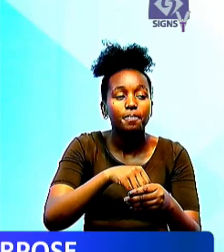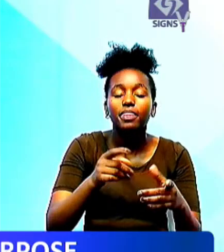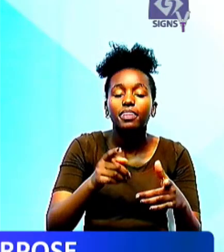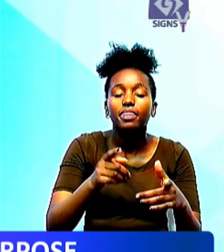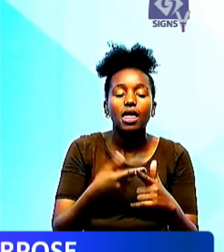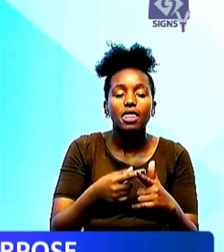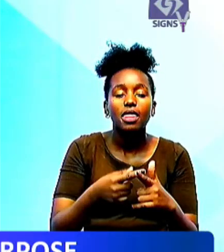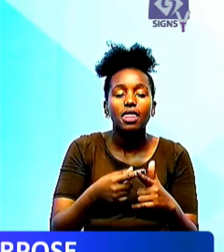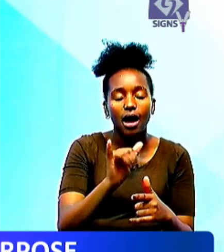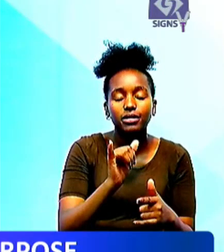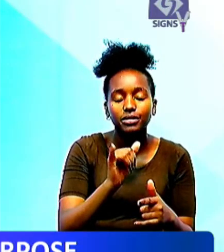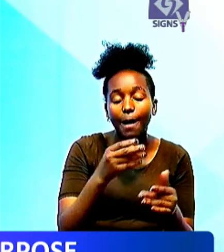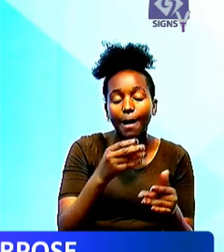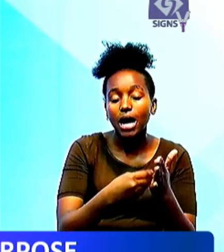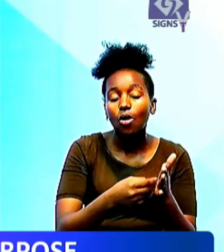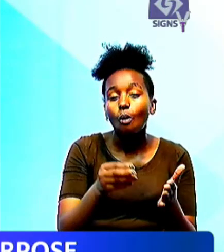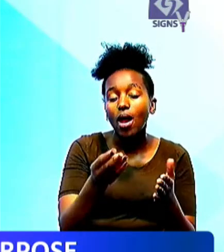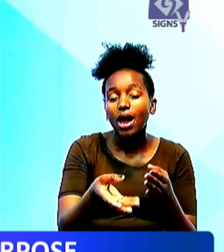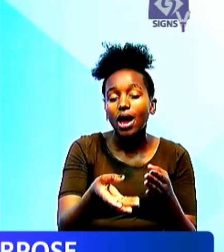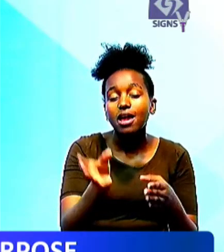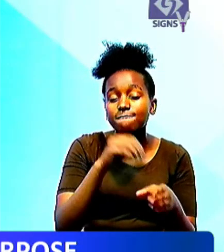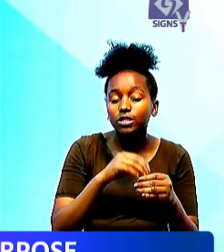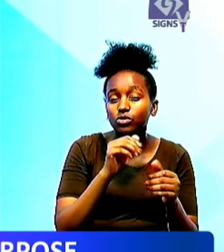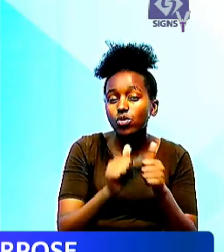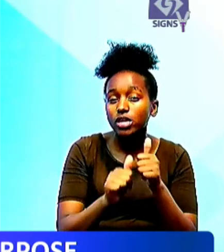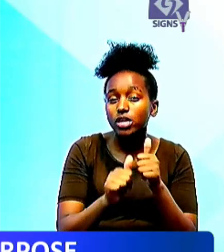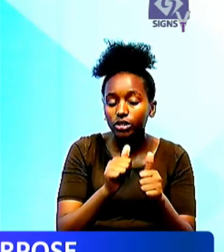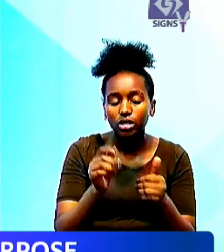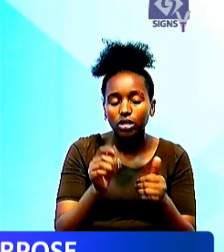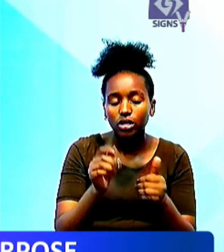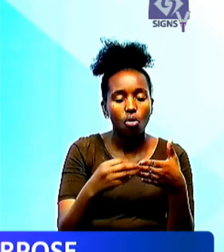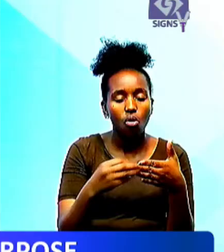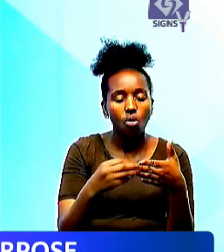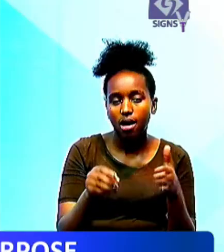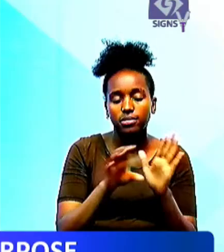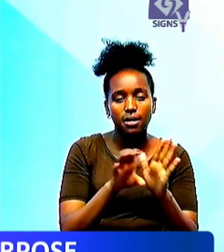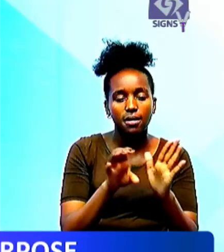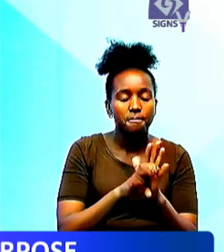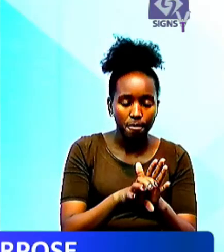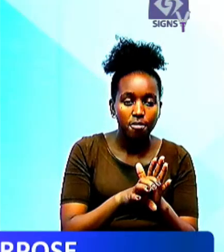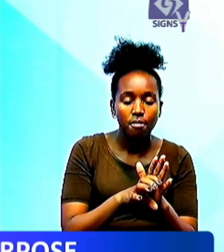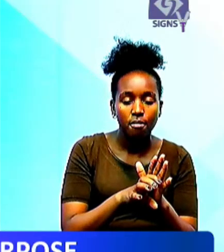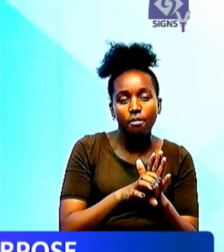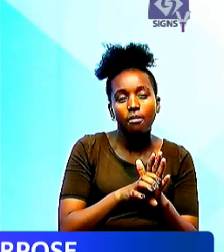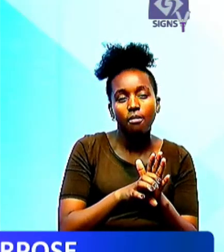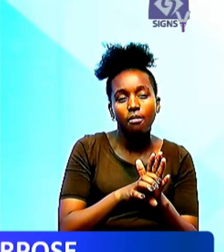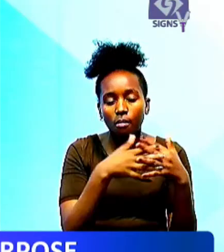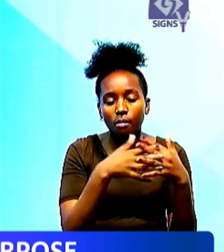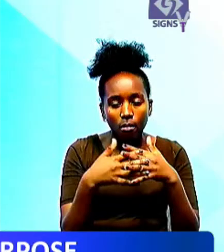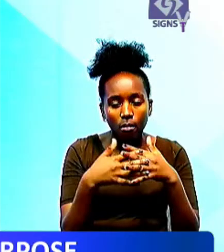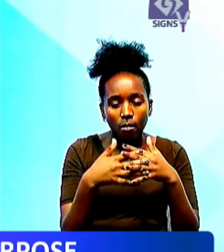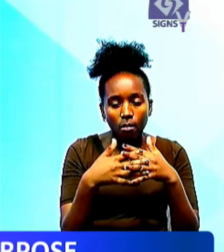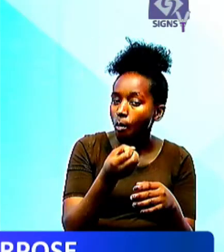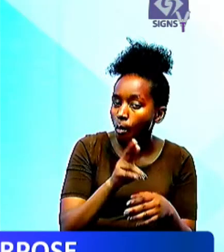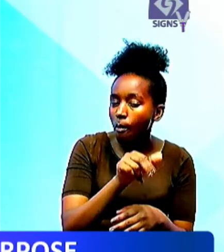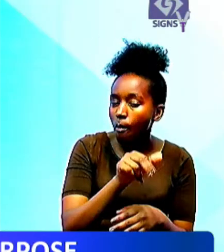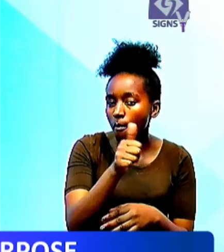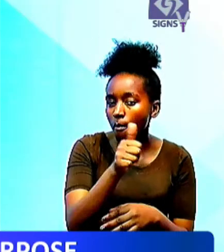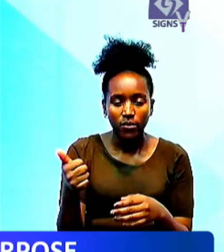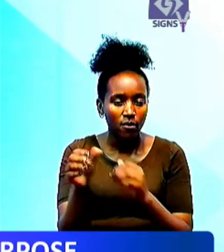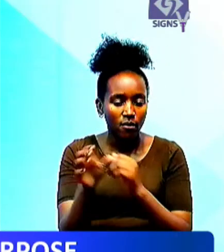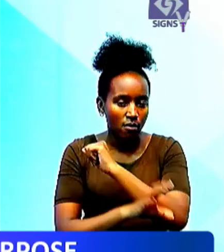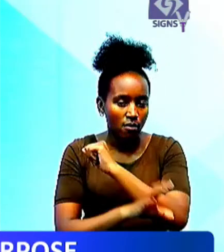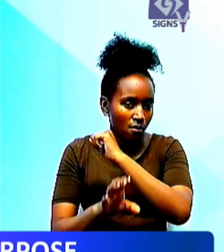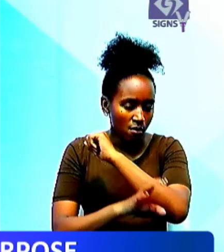mostly we do dollar. So if we float a bond, let's say in US and all that market, we are looking to raise maybe, I don't